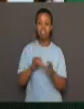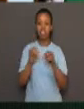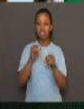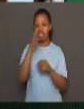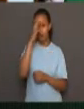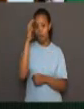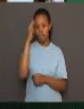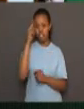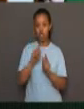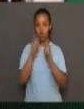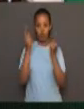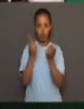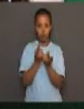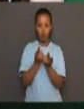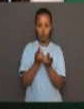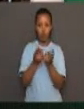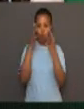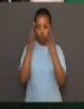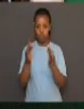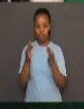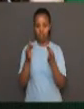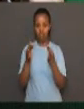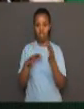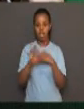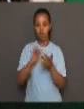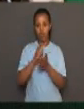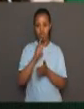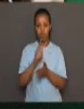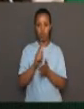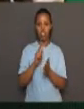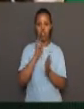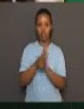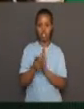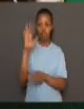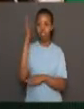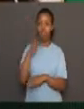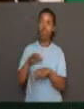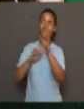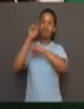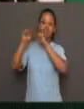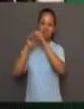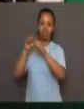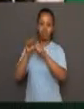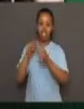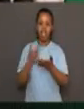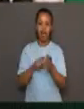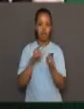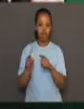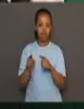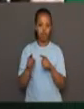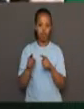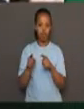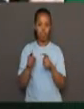activity, the group can also make a decision to climb up the tree, knowing that